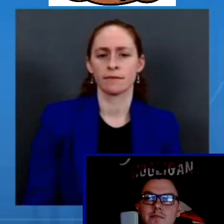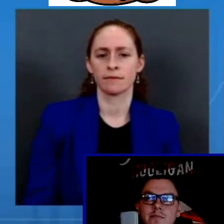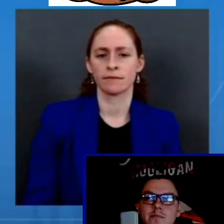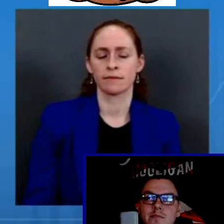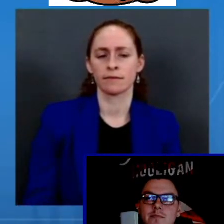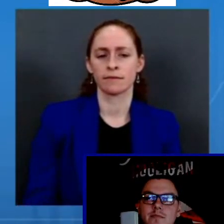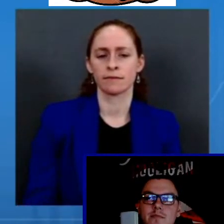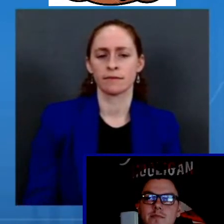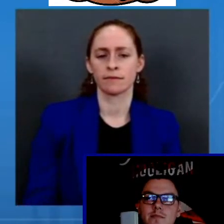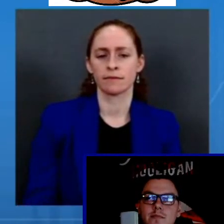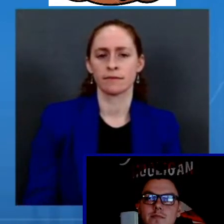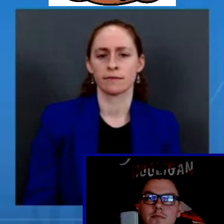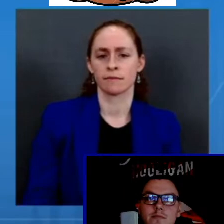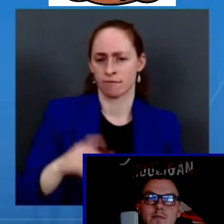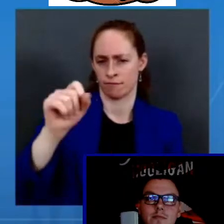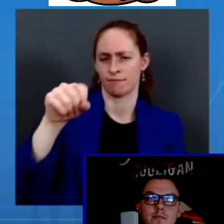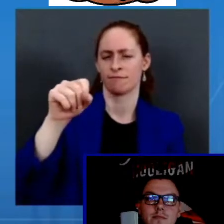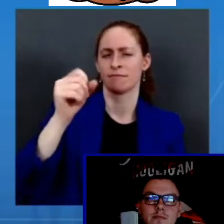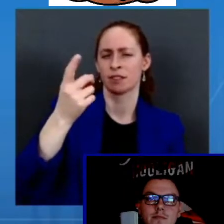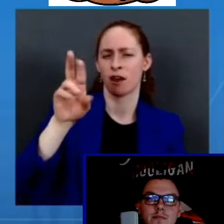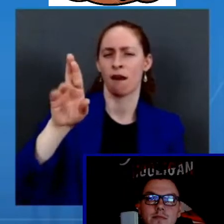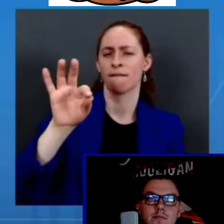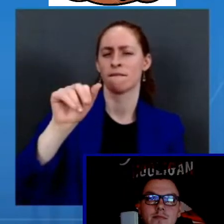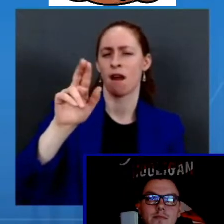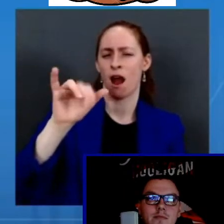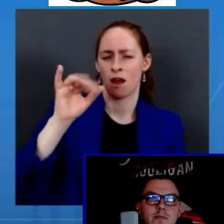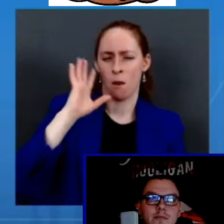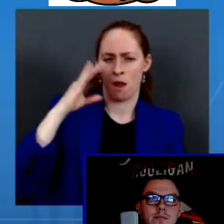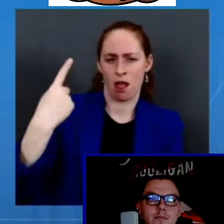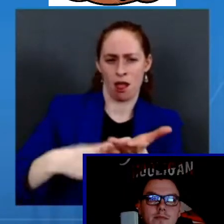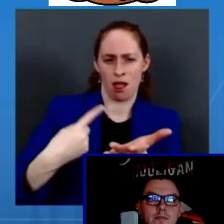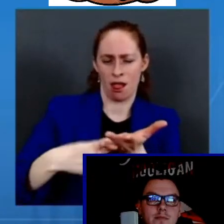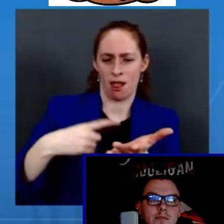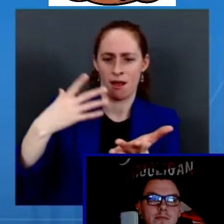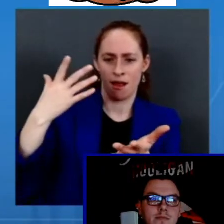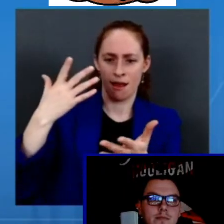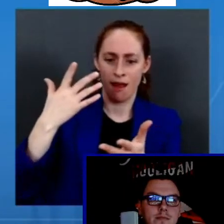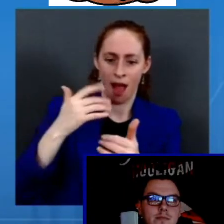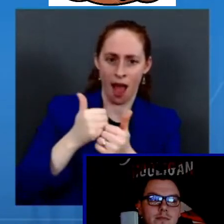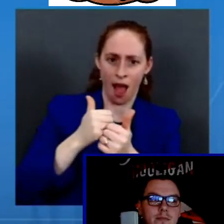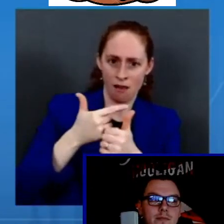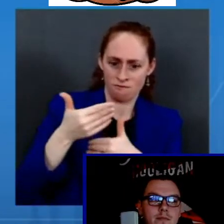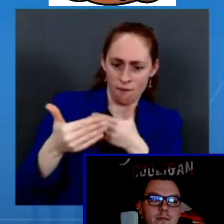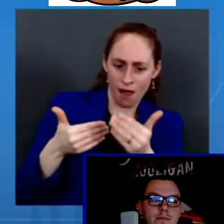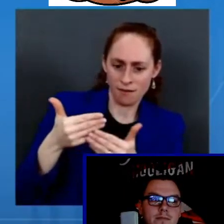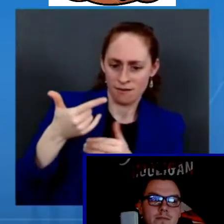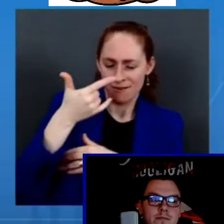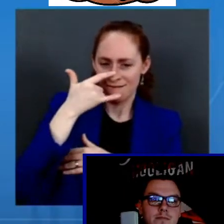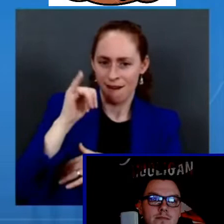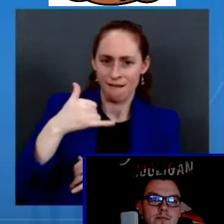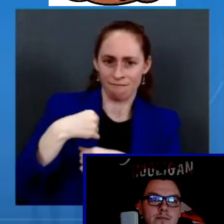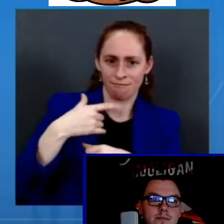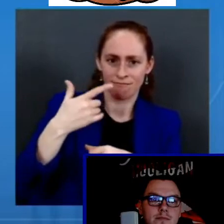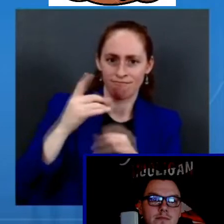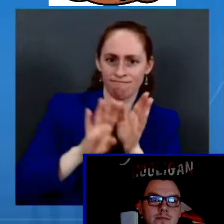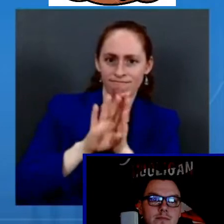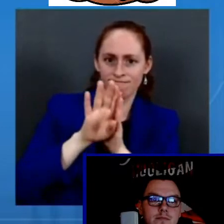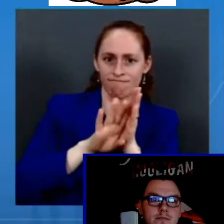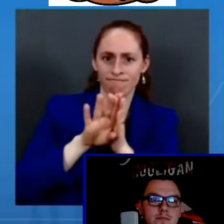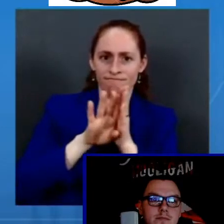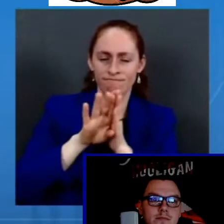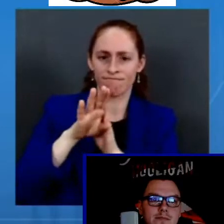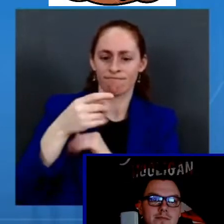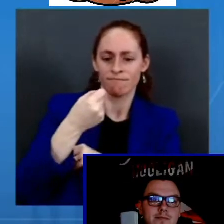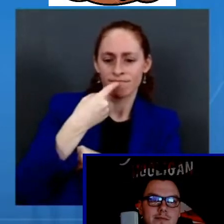is hard at work ramping up production, and everyone agrees this is a very